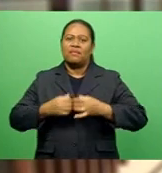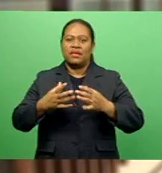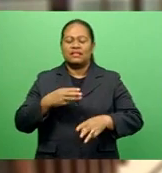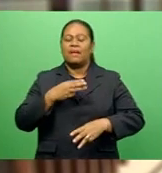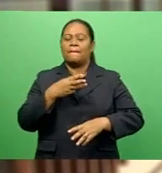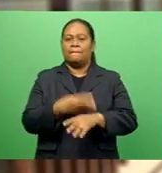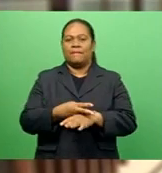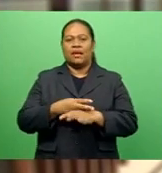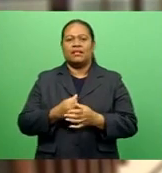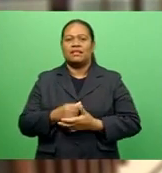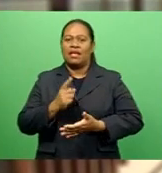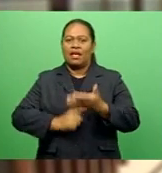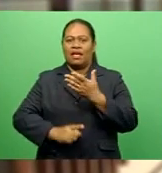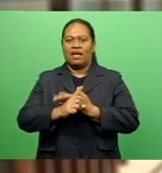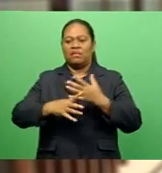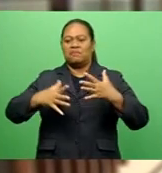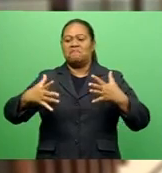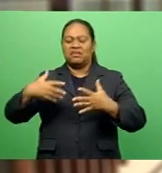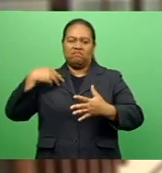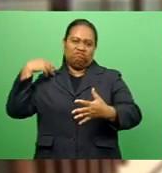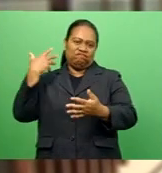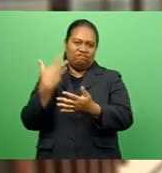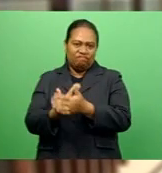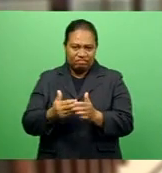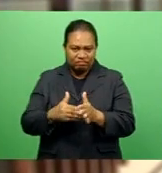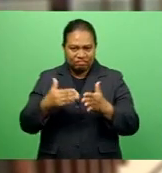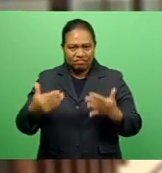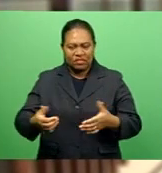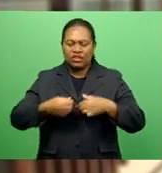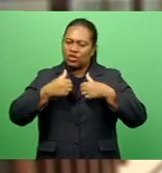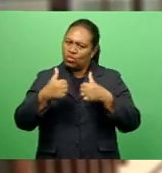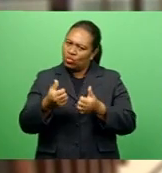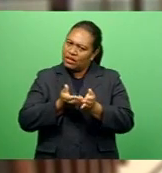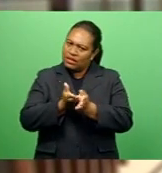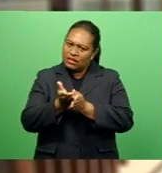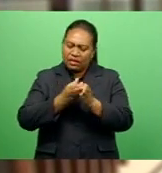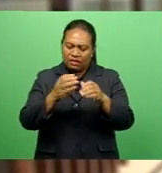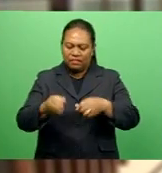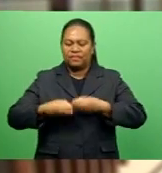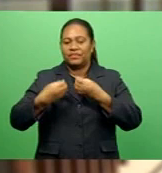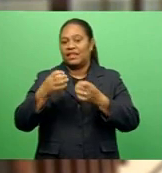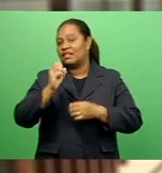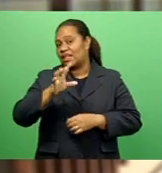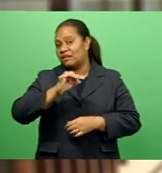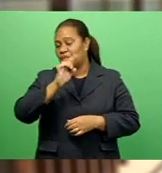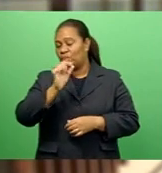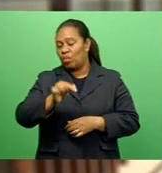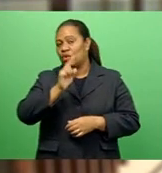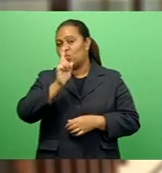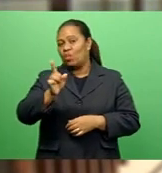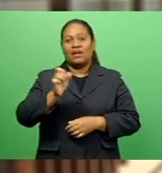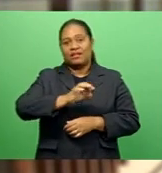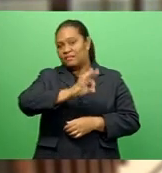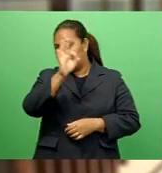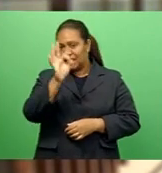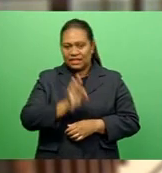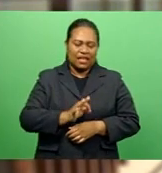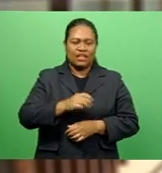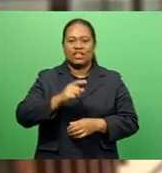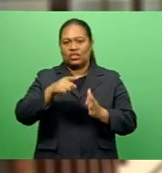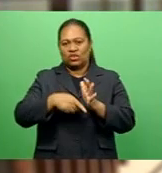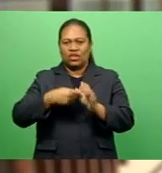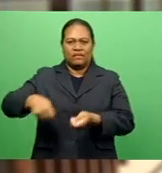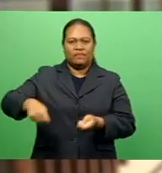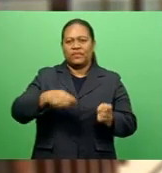trade surplus in history. The trade balance of goods and services came at a record $10.1 billion in January and was up more